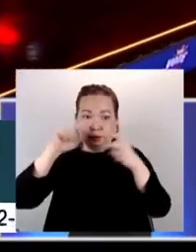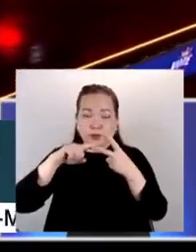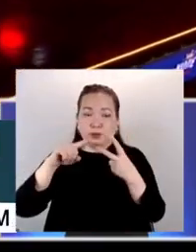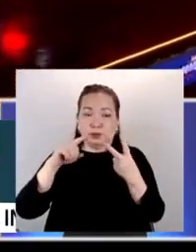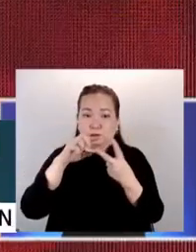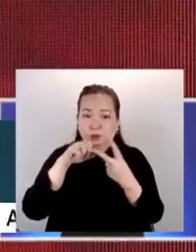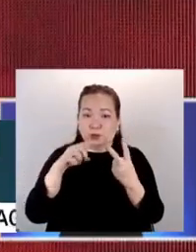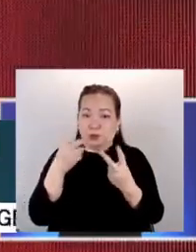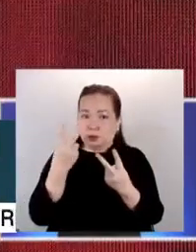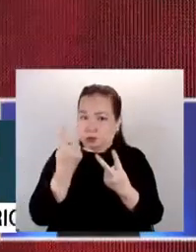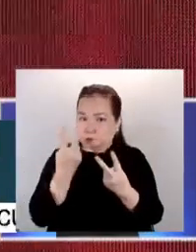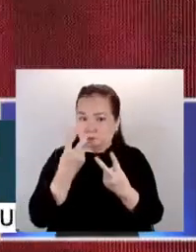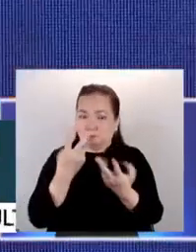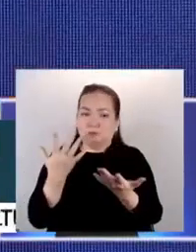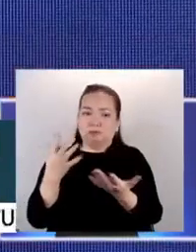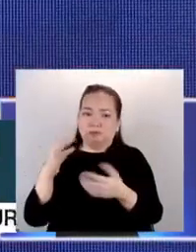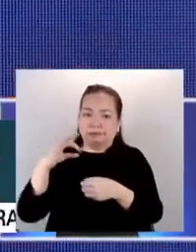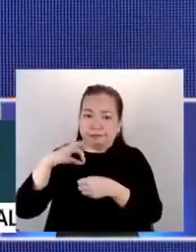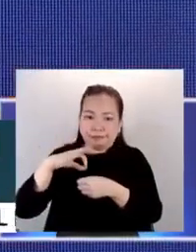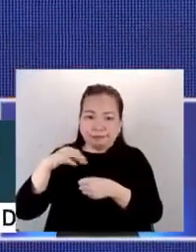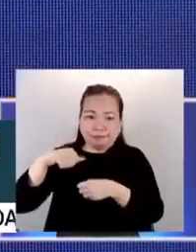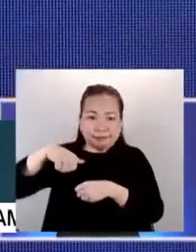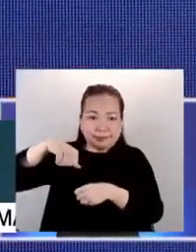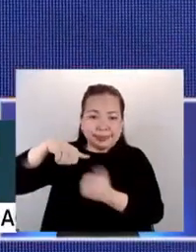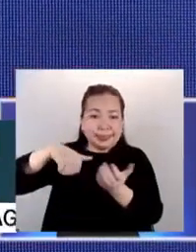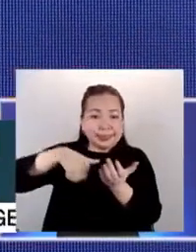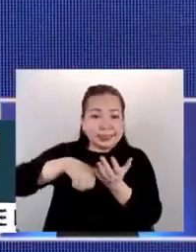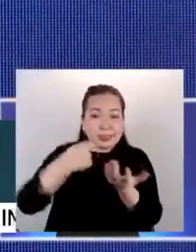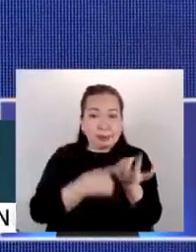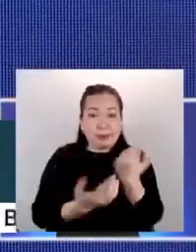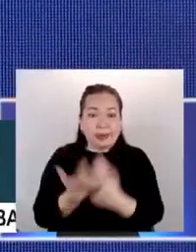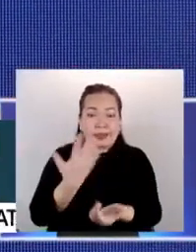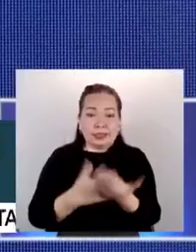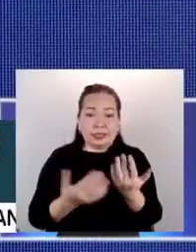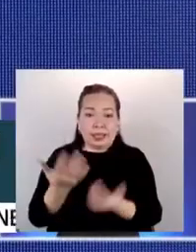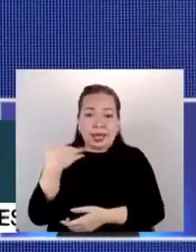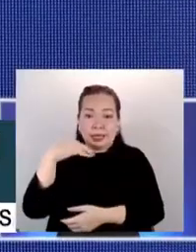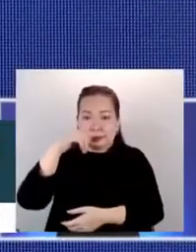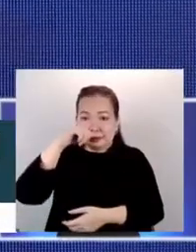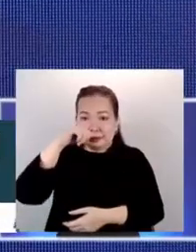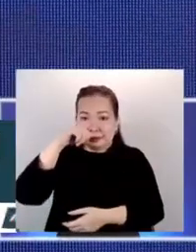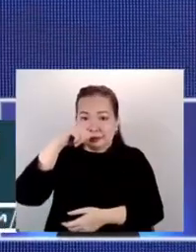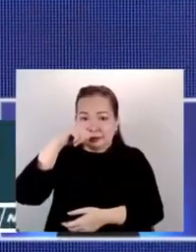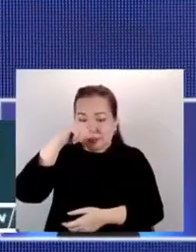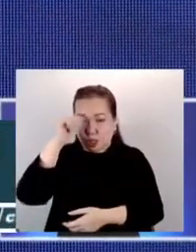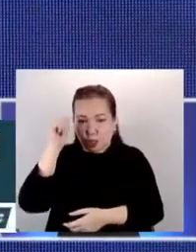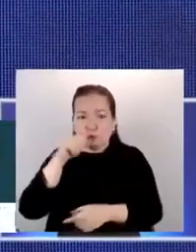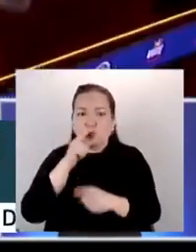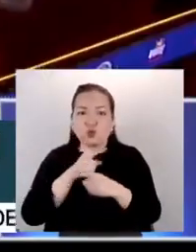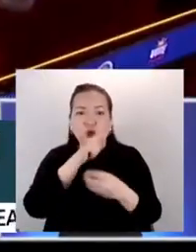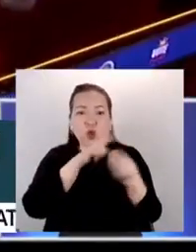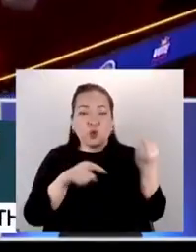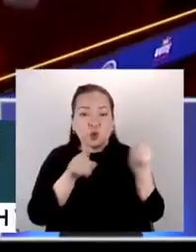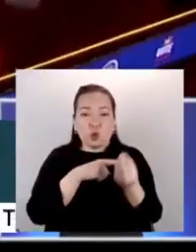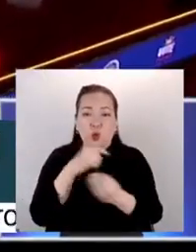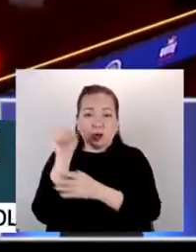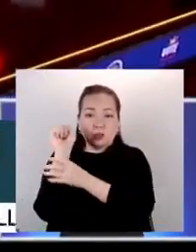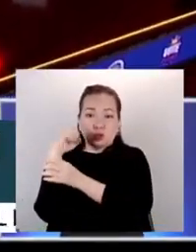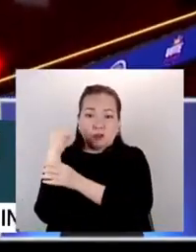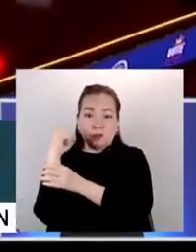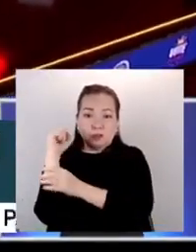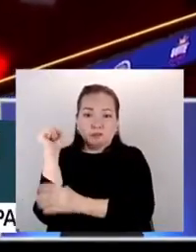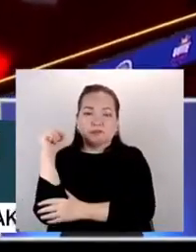town hall debates, which were supposed to take place last April, was canceled after the management of Sofitel Philippine Plaza said